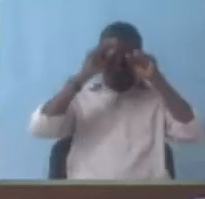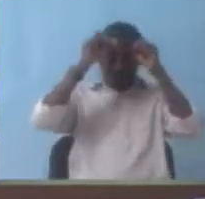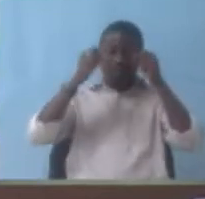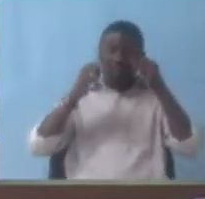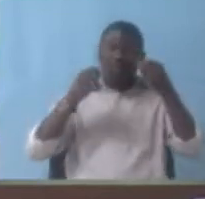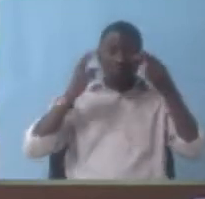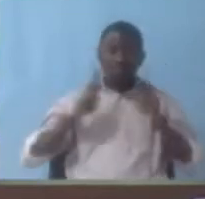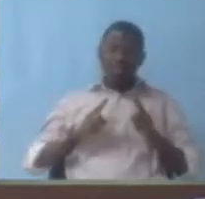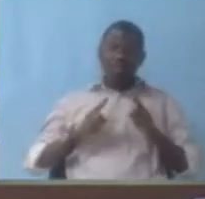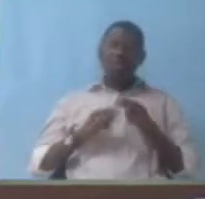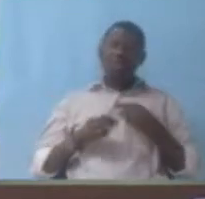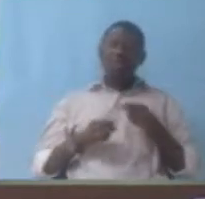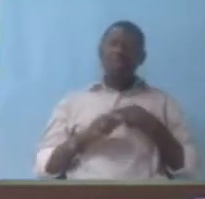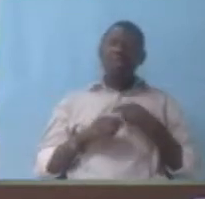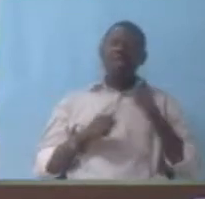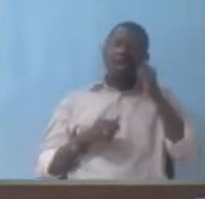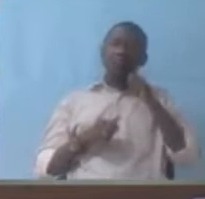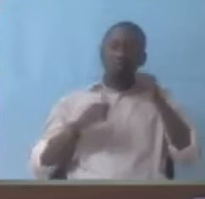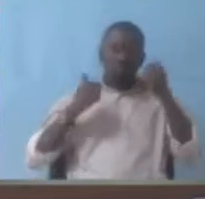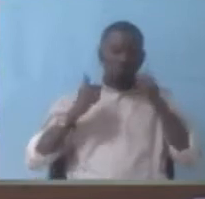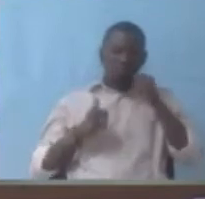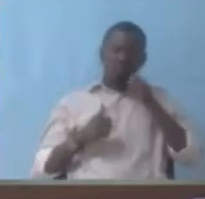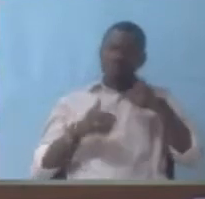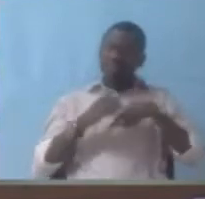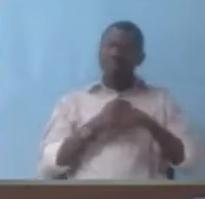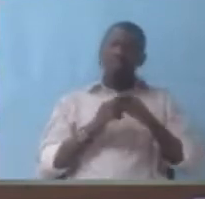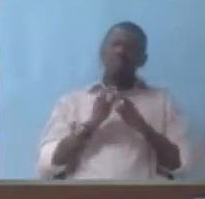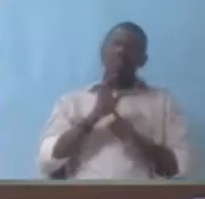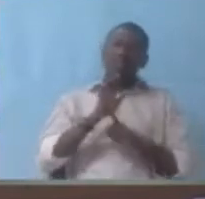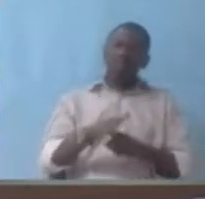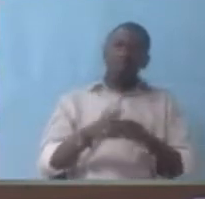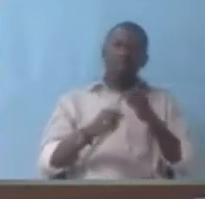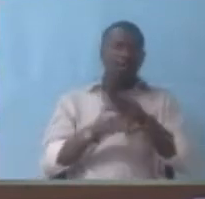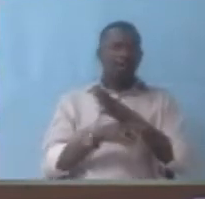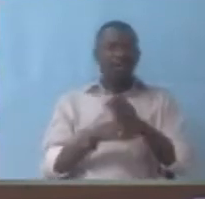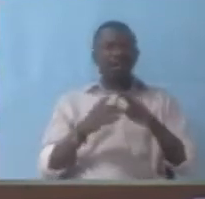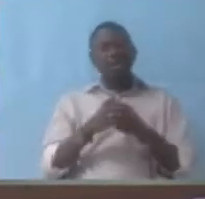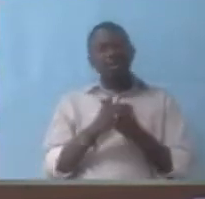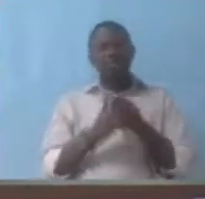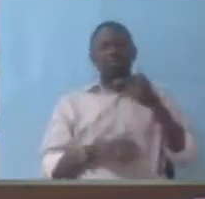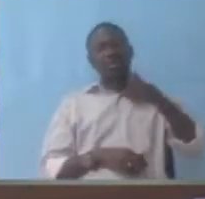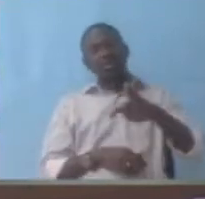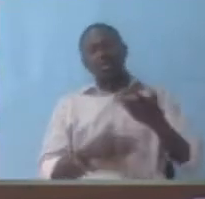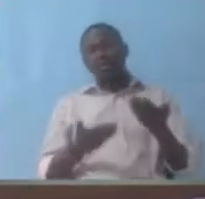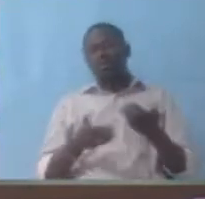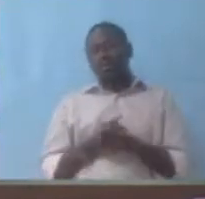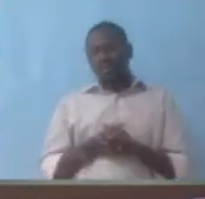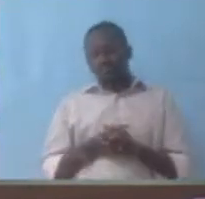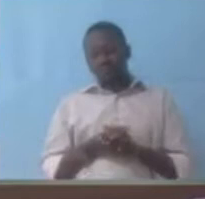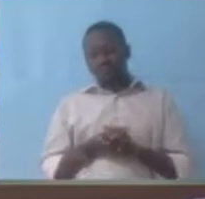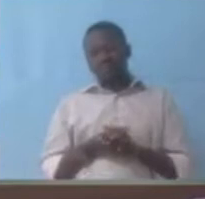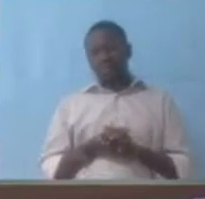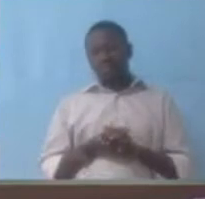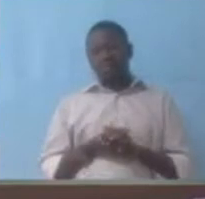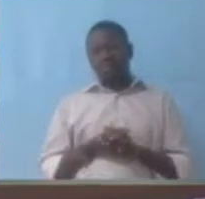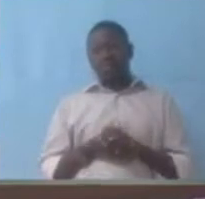banko dol mi alon ko wali nyim ku sifal ya taman le no yewol nit ni ila hamol ni ila fero ni yewol ko taki folo ya jube folo janni ba safele. And